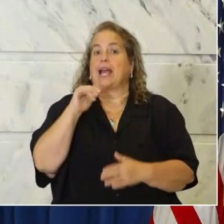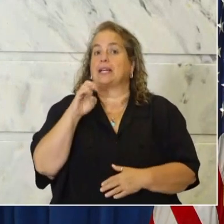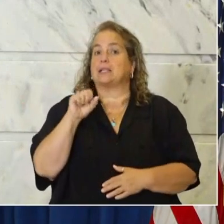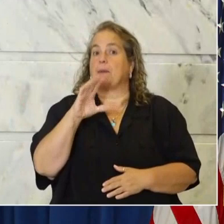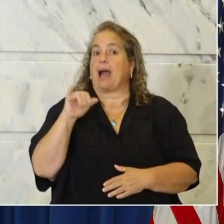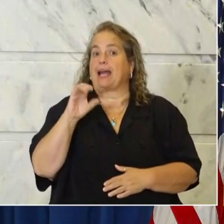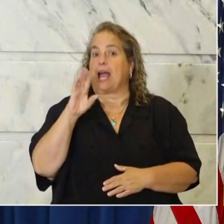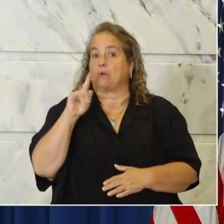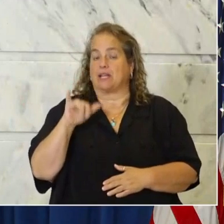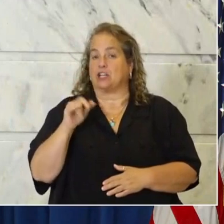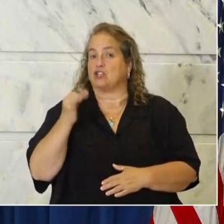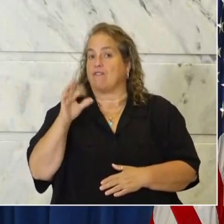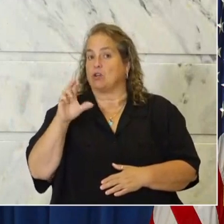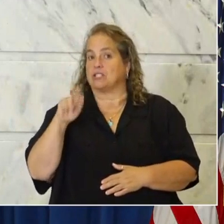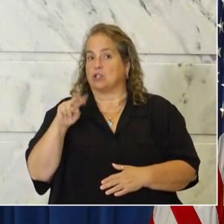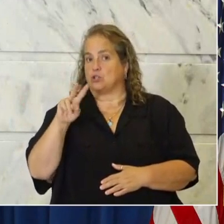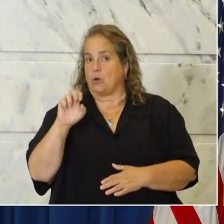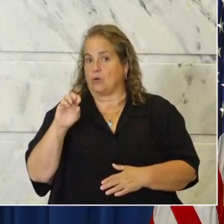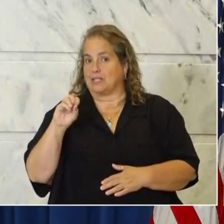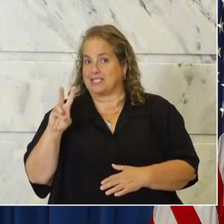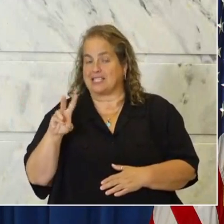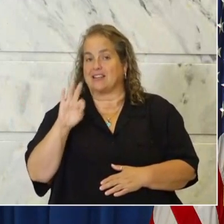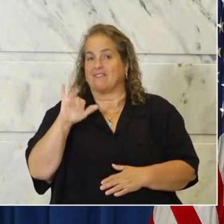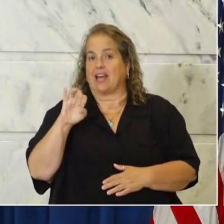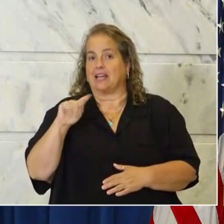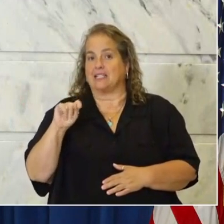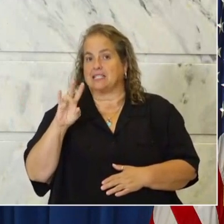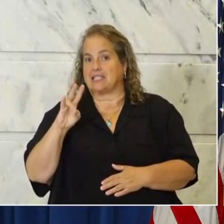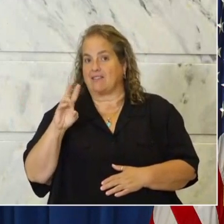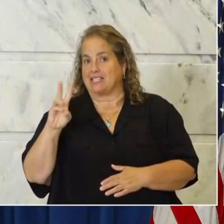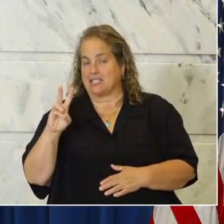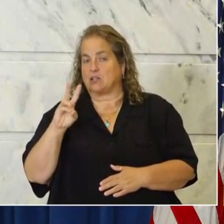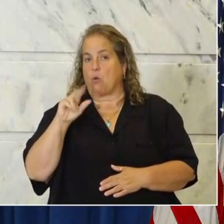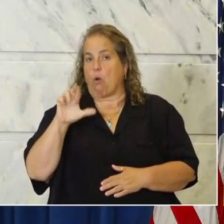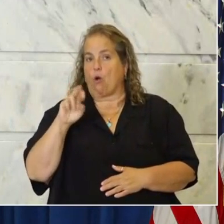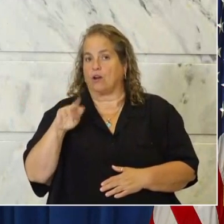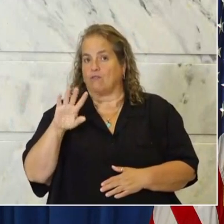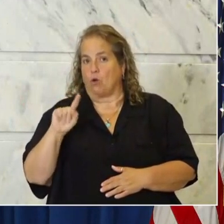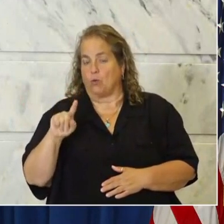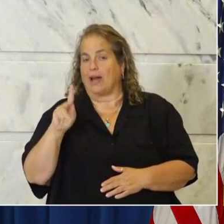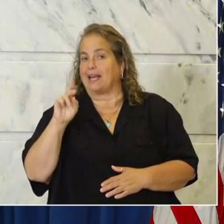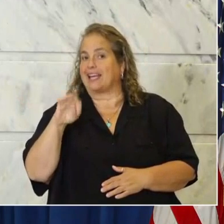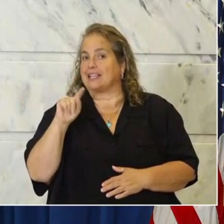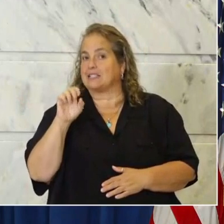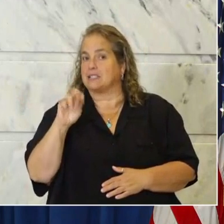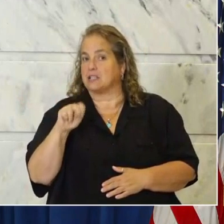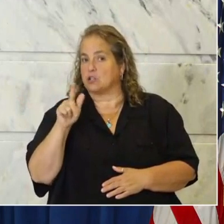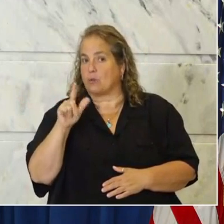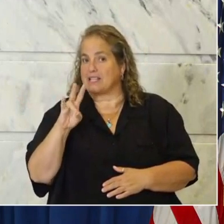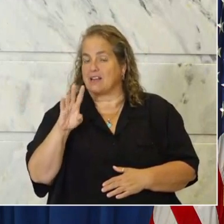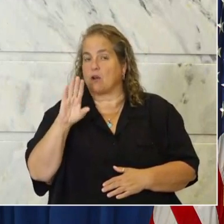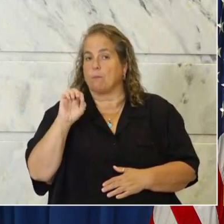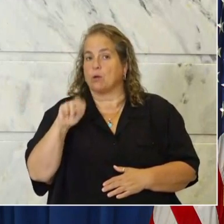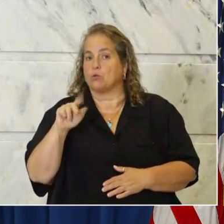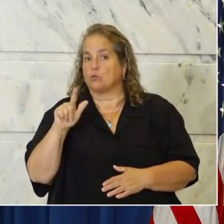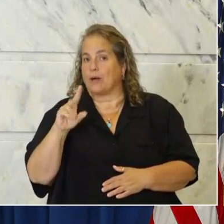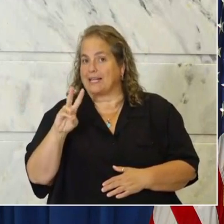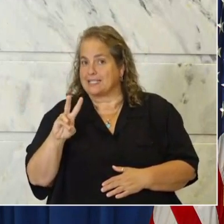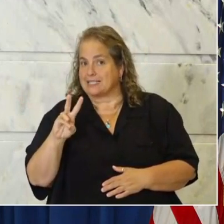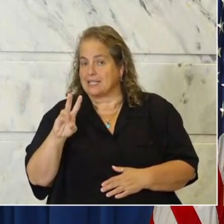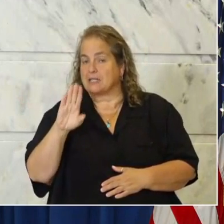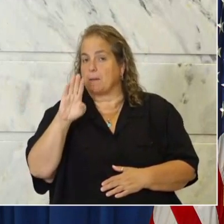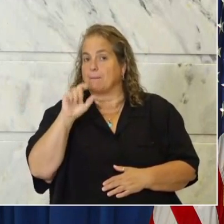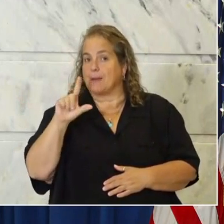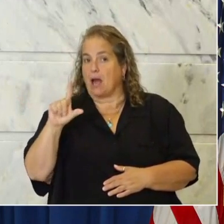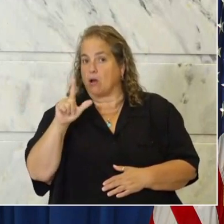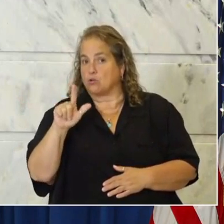Jefferson 206, Fayette 76, Warren 41, Kenton 27, Boone 26,